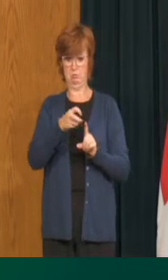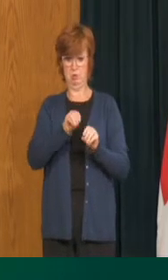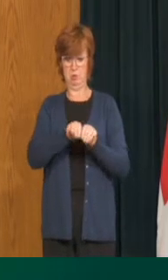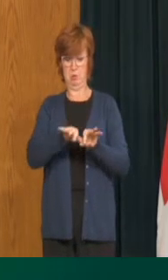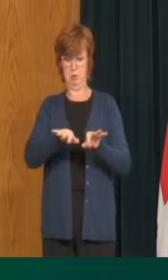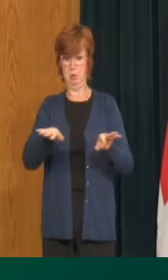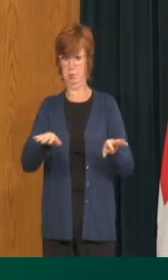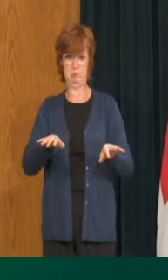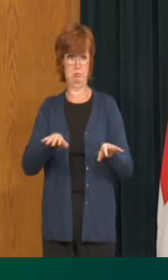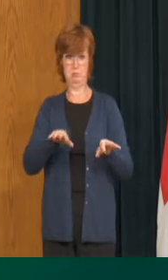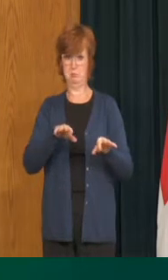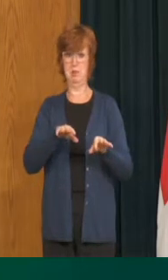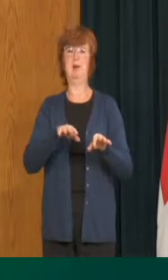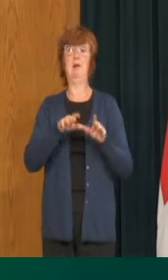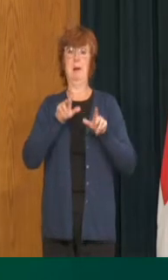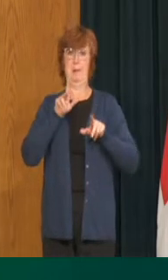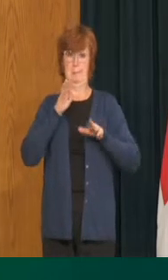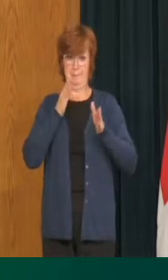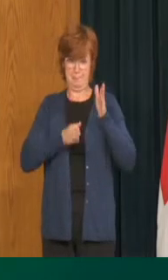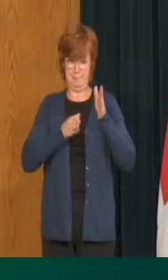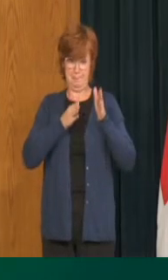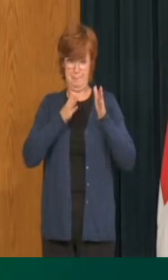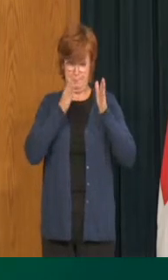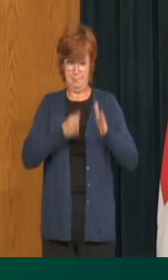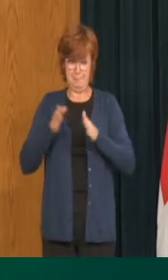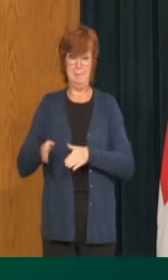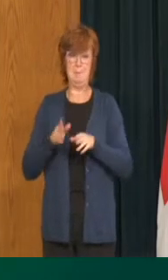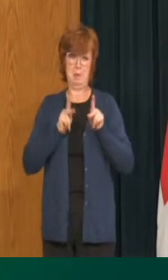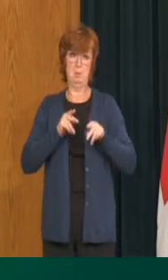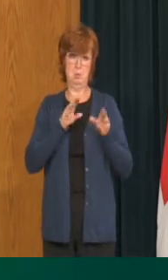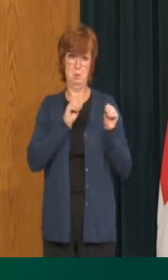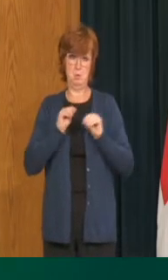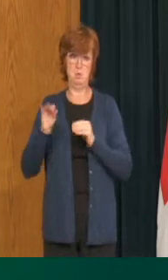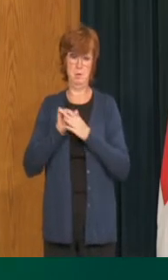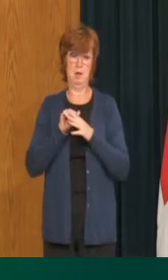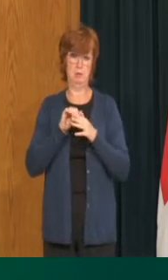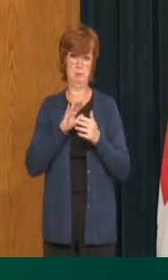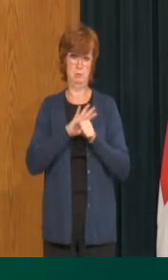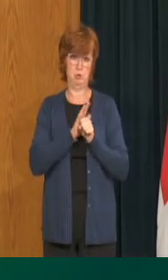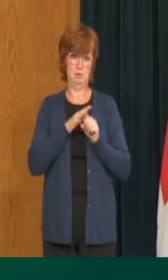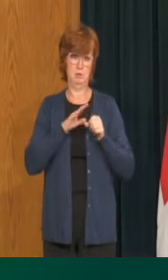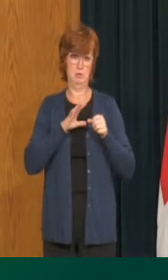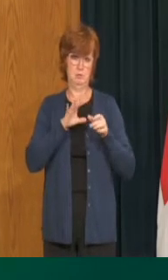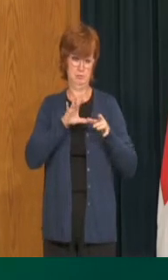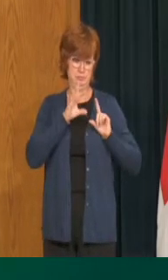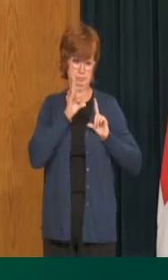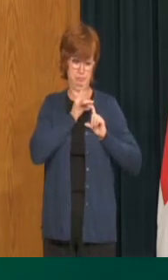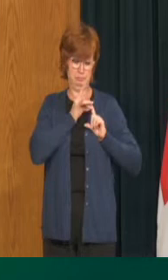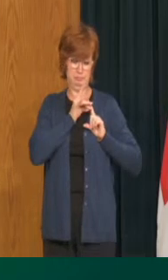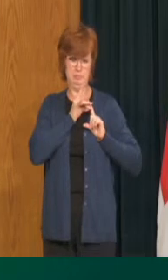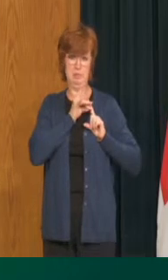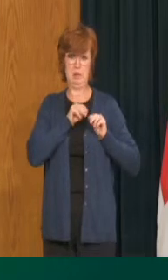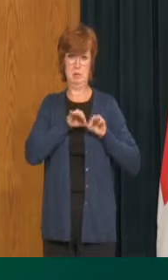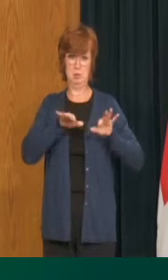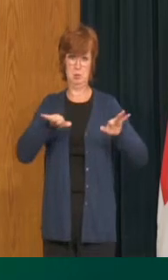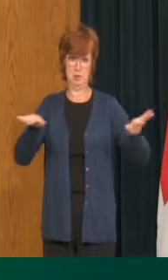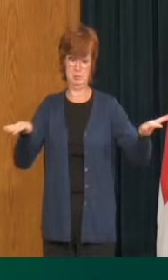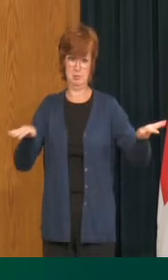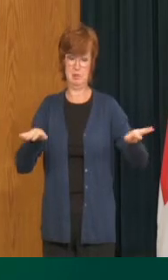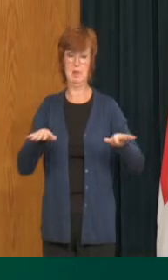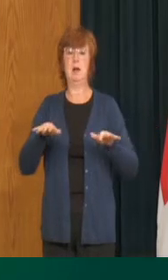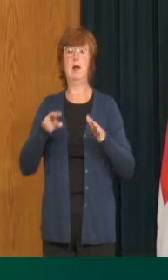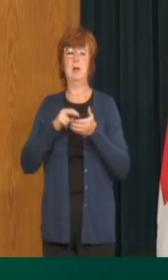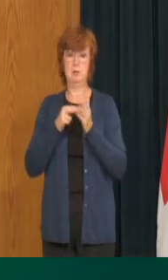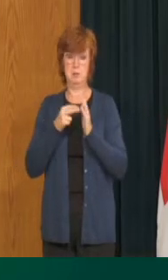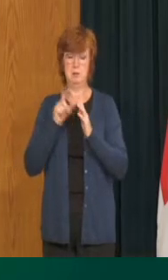various locations outside of our province. It's how we'll keep ourselves, how we'll keep our families and our communities, as well as our